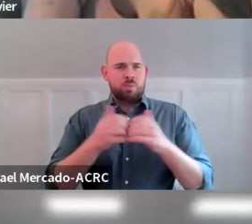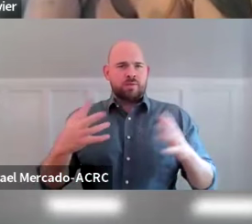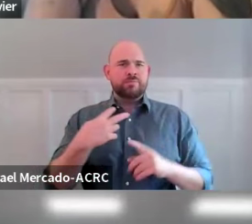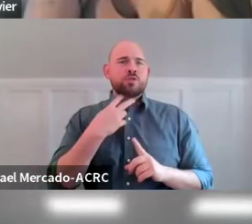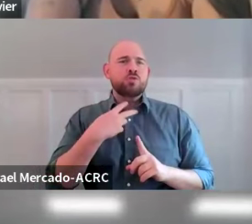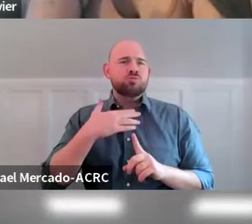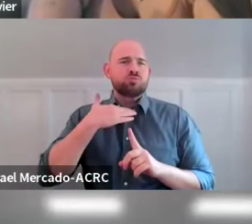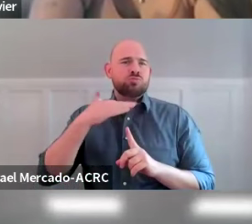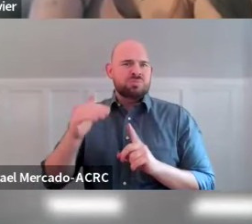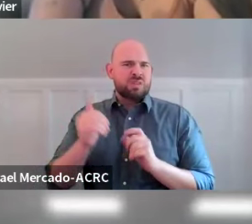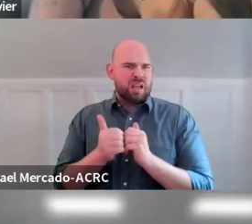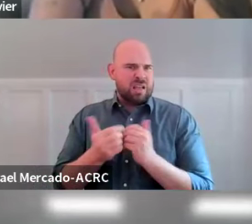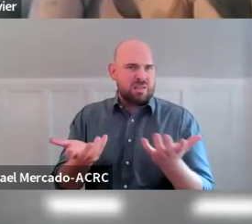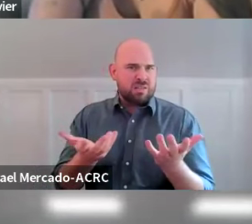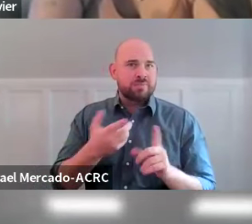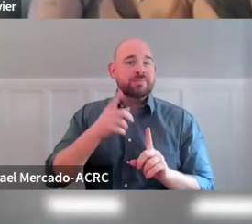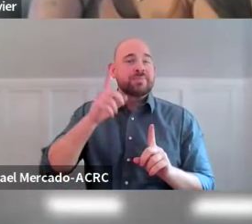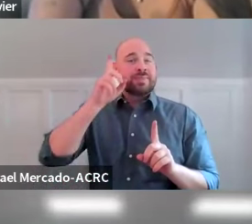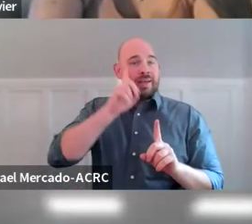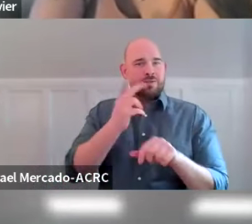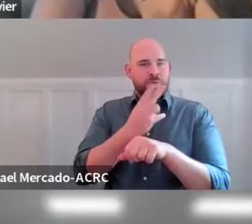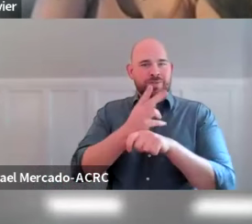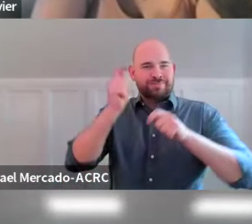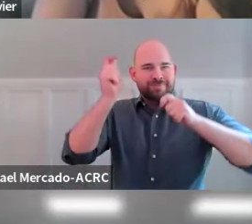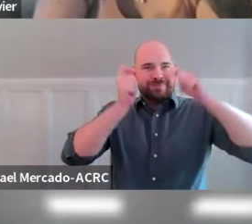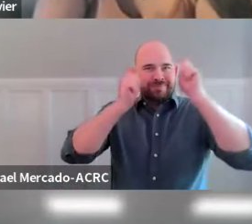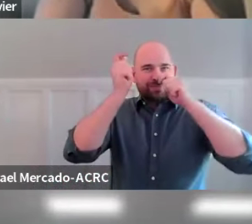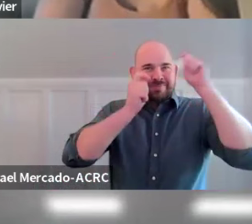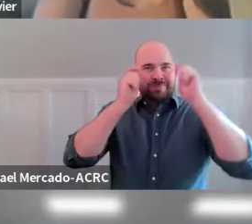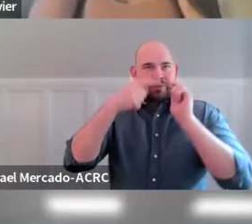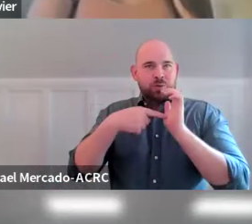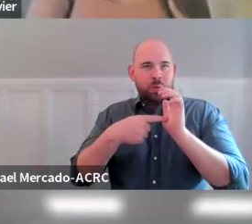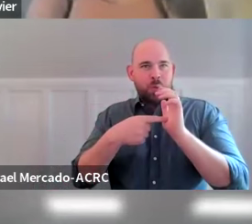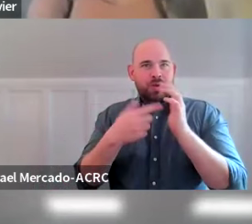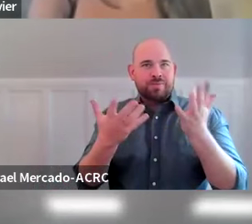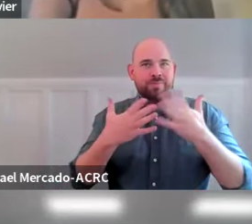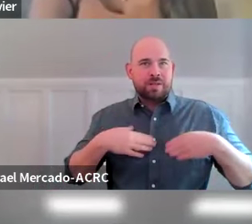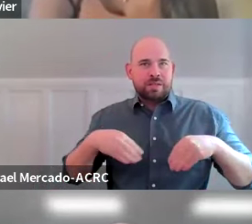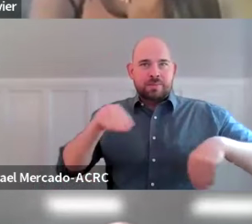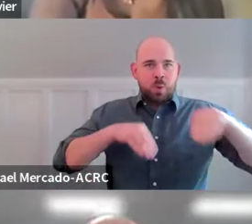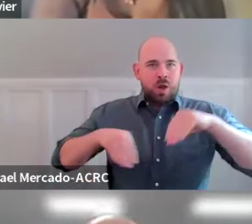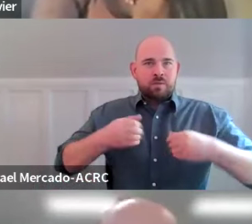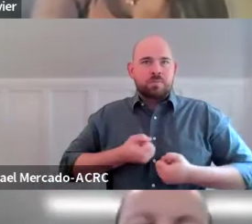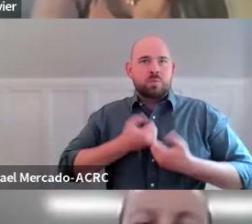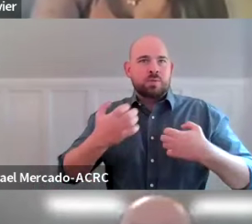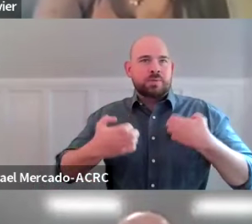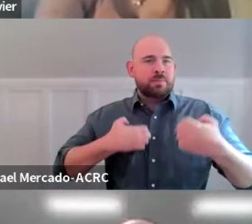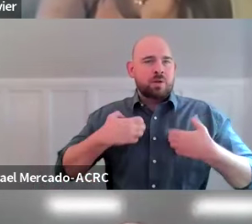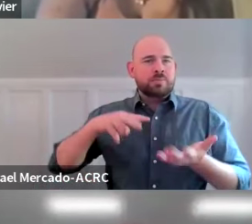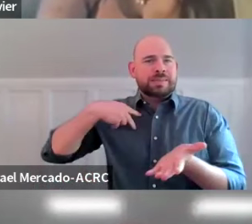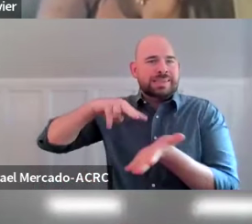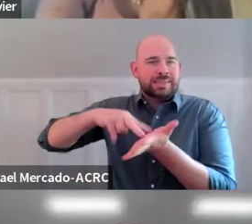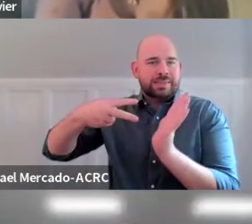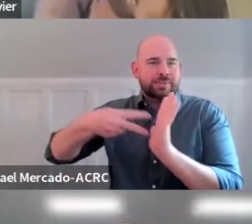So how can you show emotion when you don't rely on voice tone? So deaf poetry uses the facial